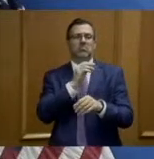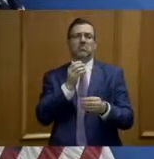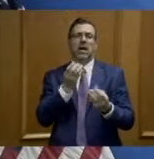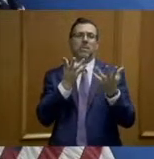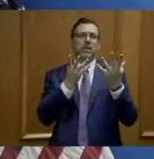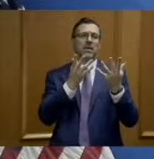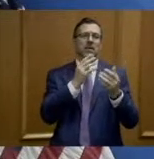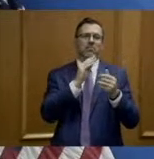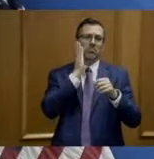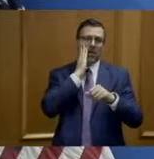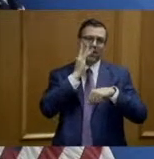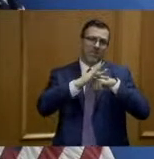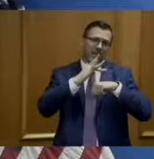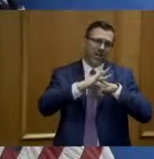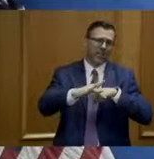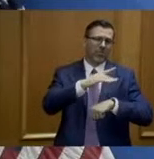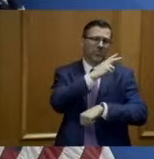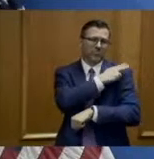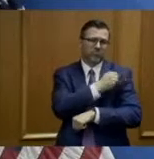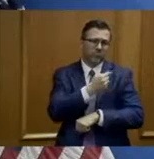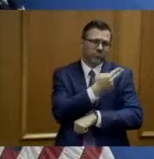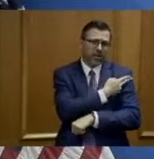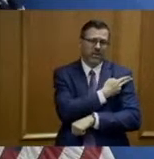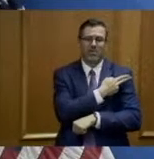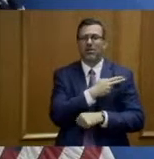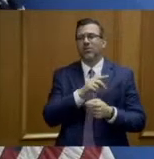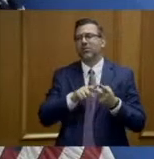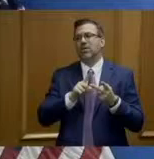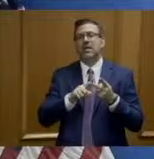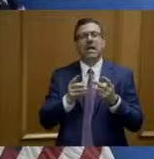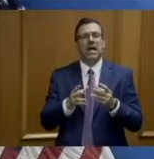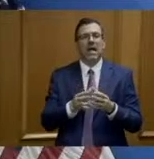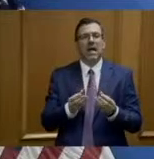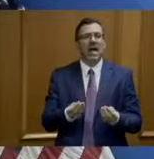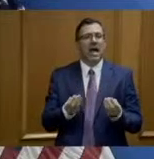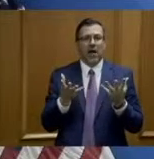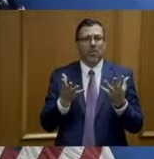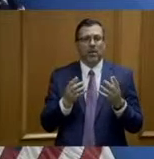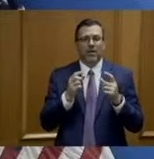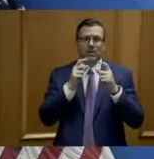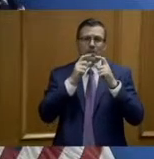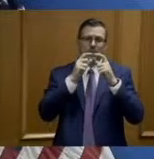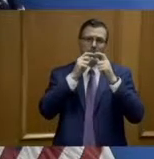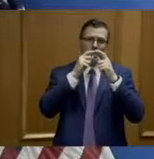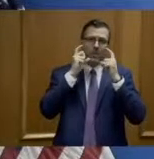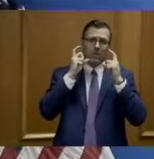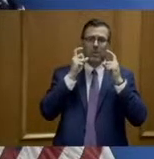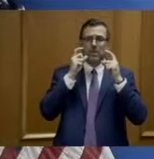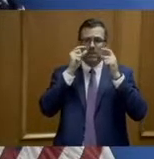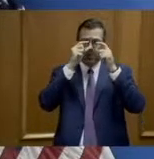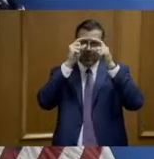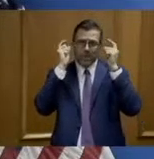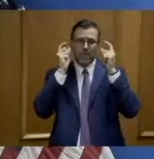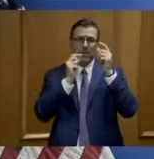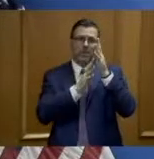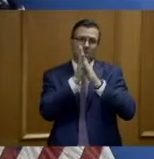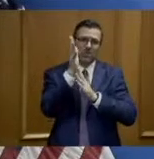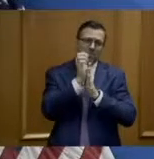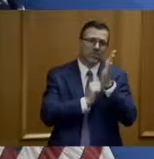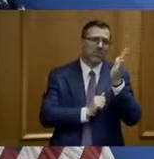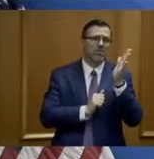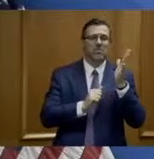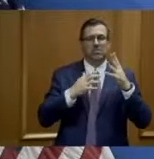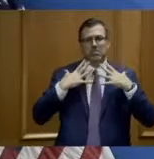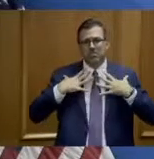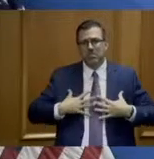capacity, the amount of PPE that we have available, and our access to the opening of the supply